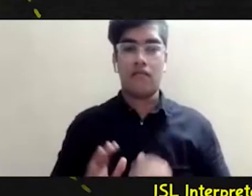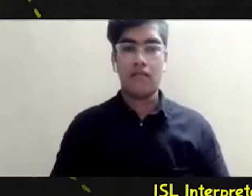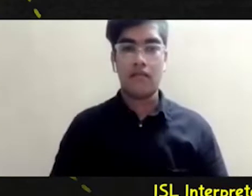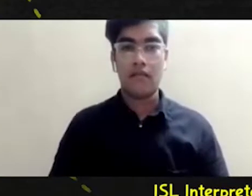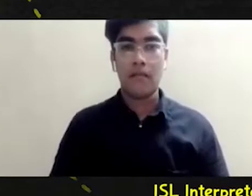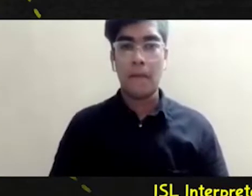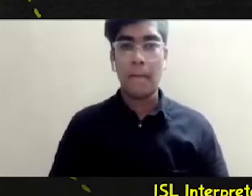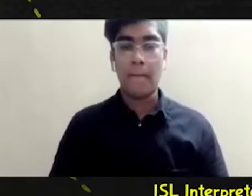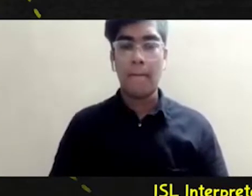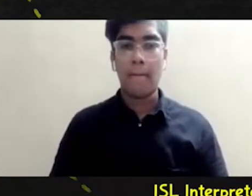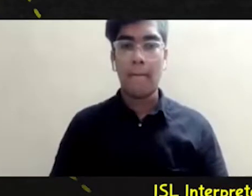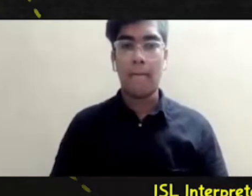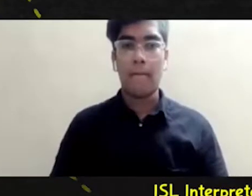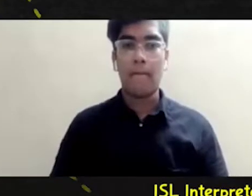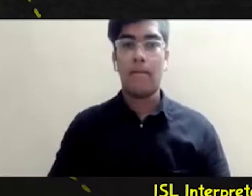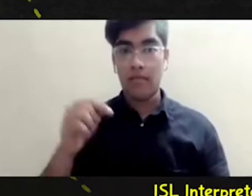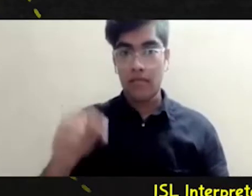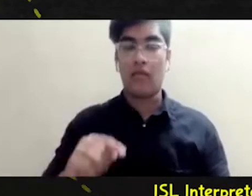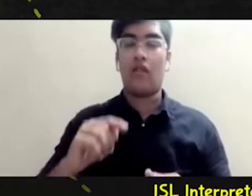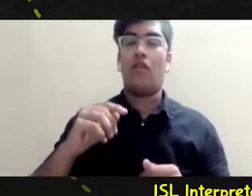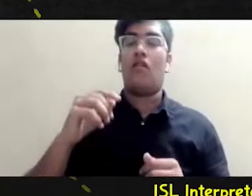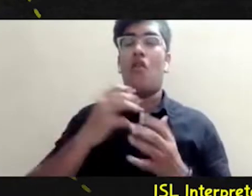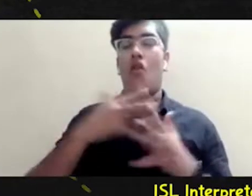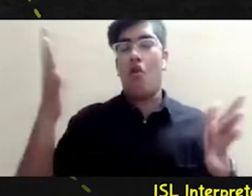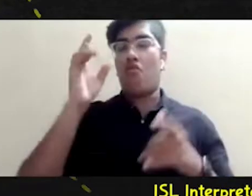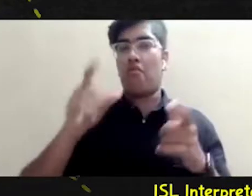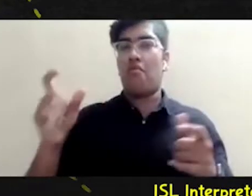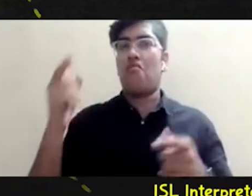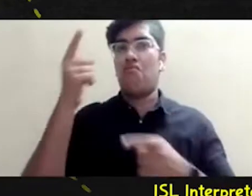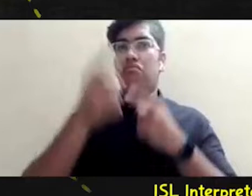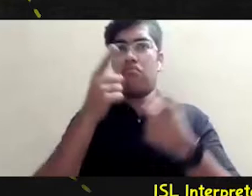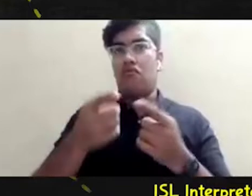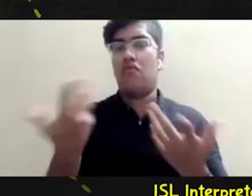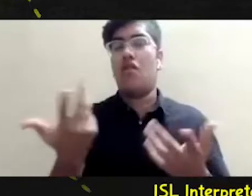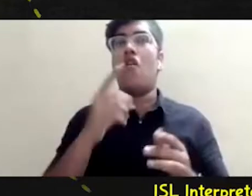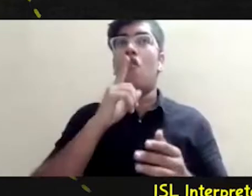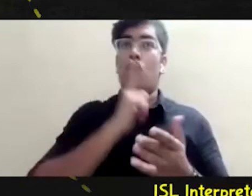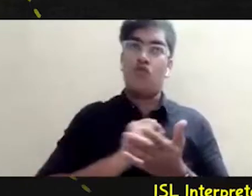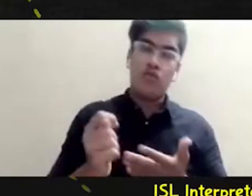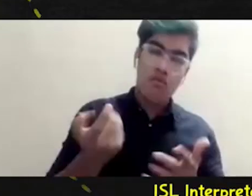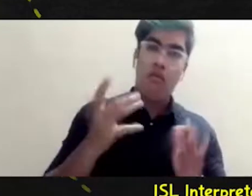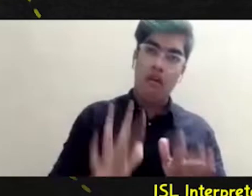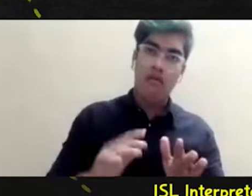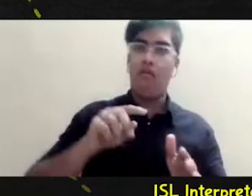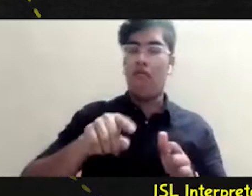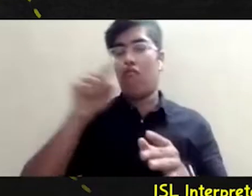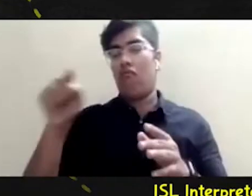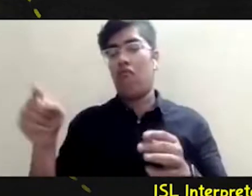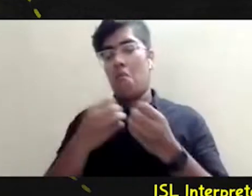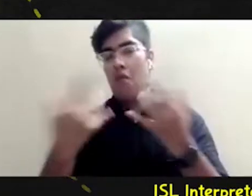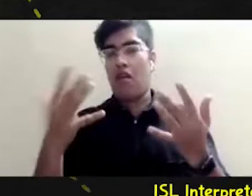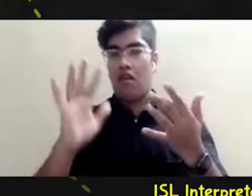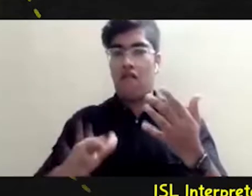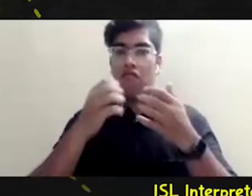Again, lots of critique came our way, right? And I think very, very valid critique, particularly at a moment of right-wing